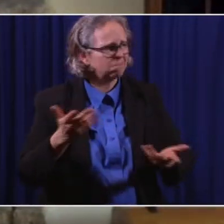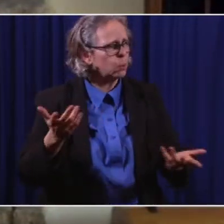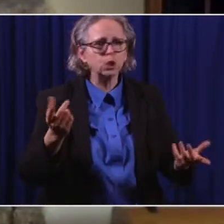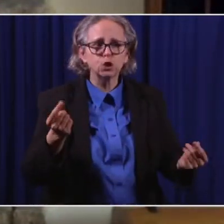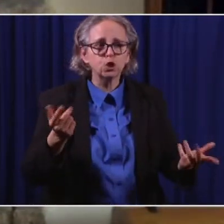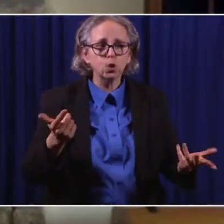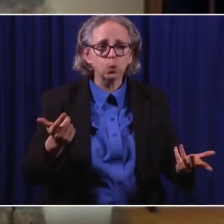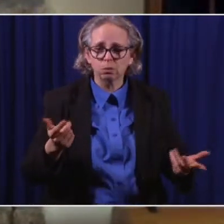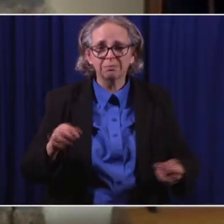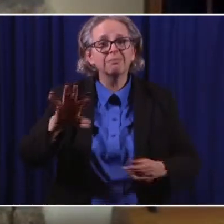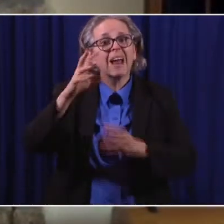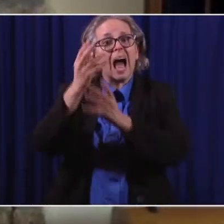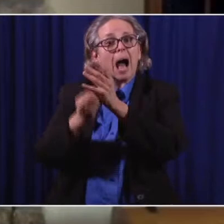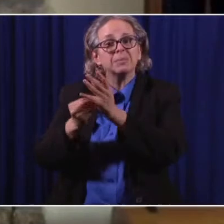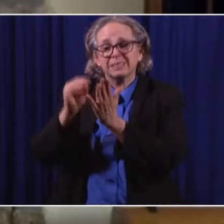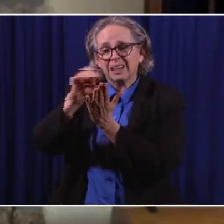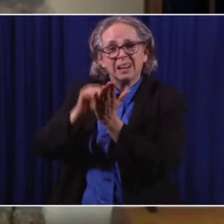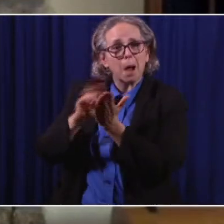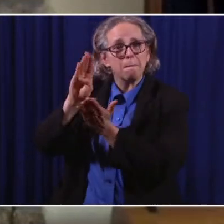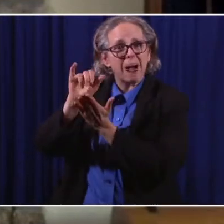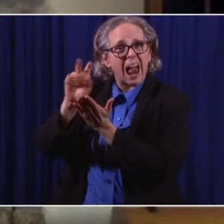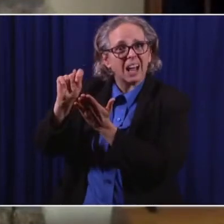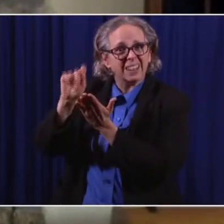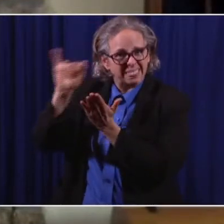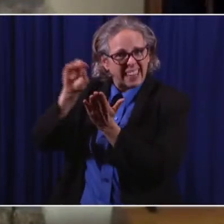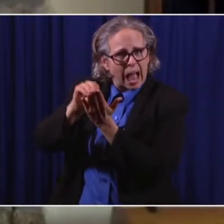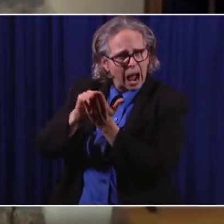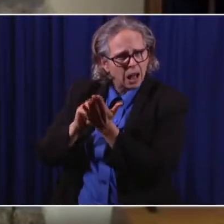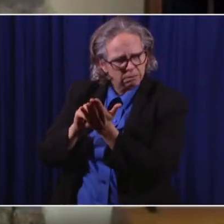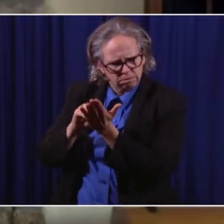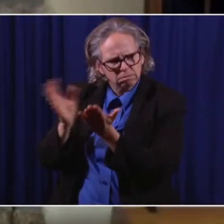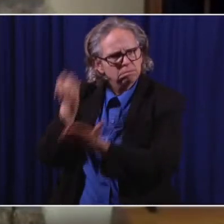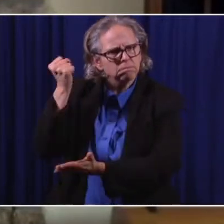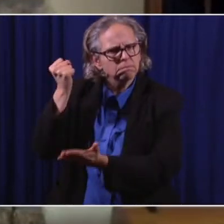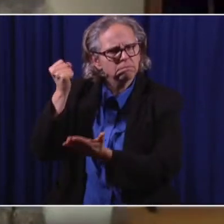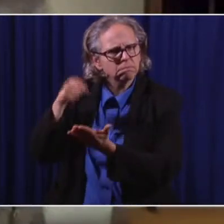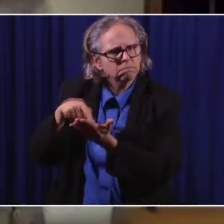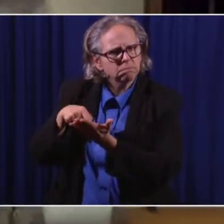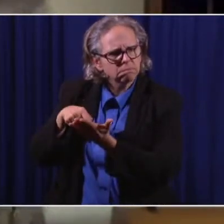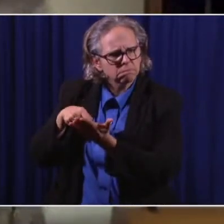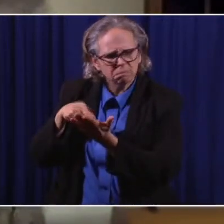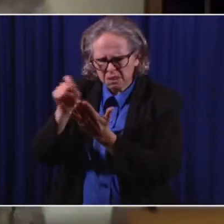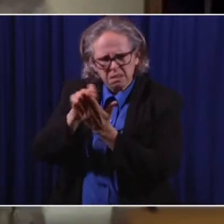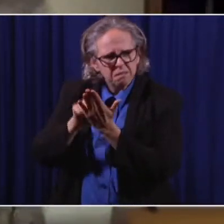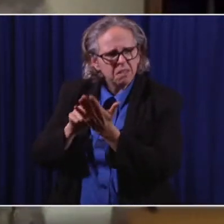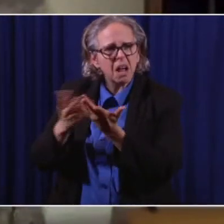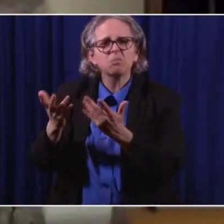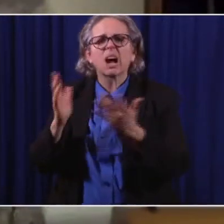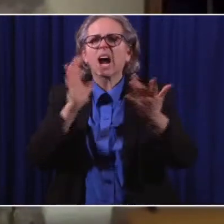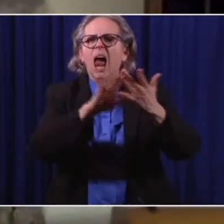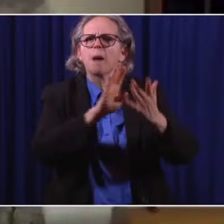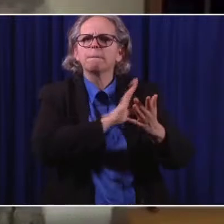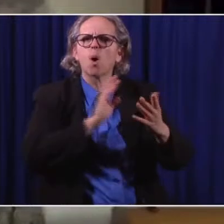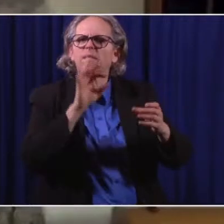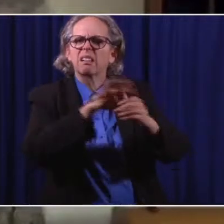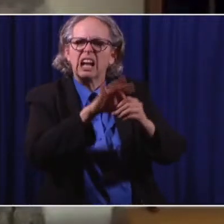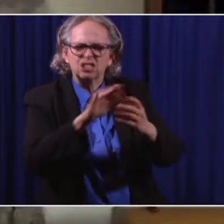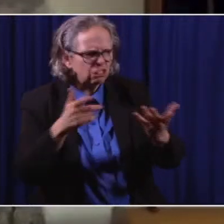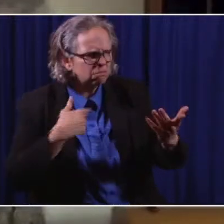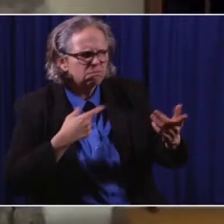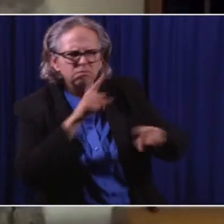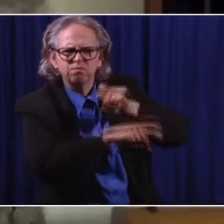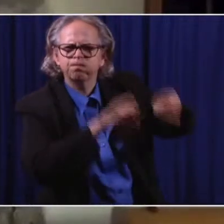about that. If you want to check the Board of Elections and see what kind of line there is next Tuesday at 2:00 or